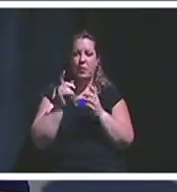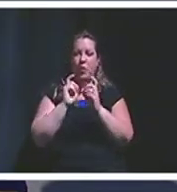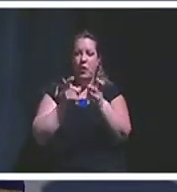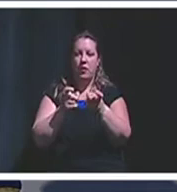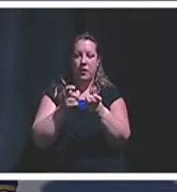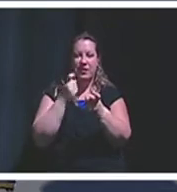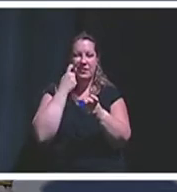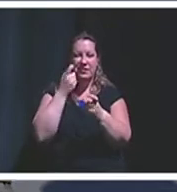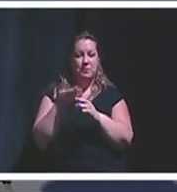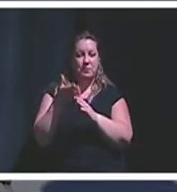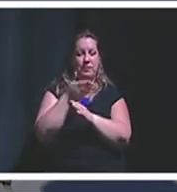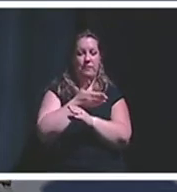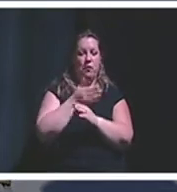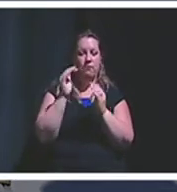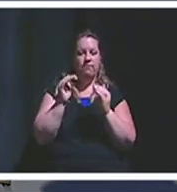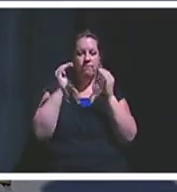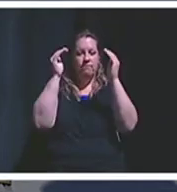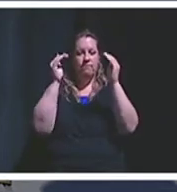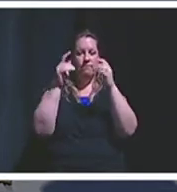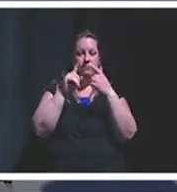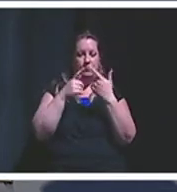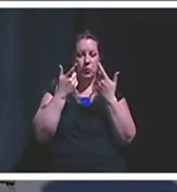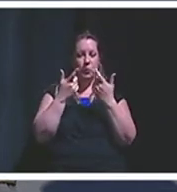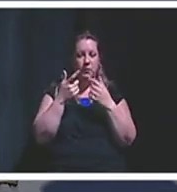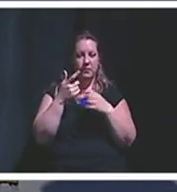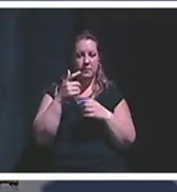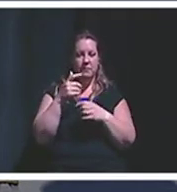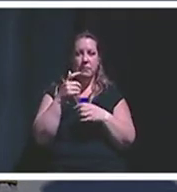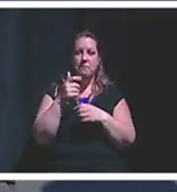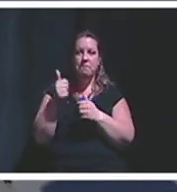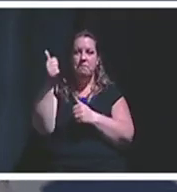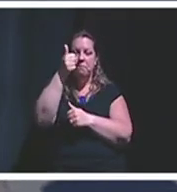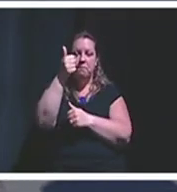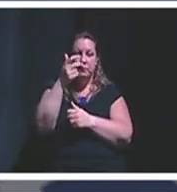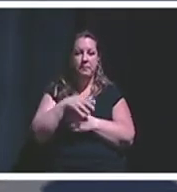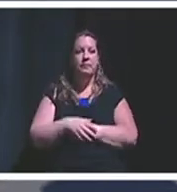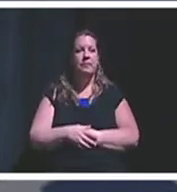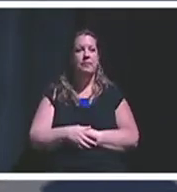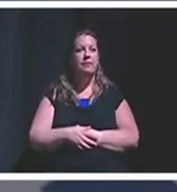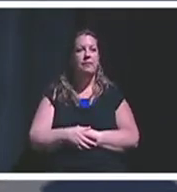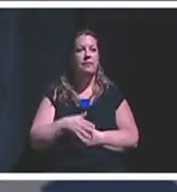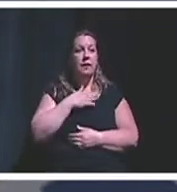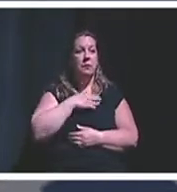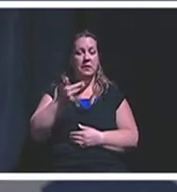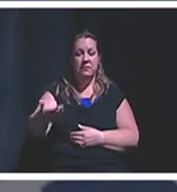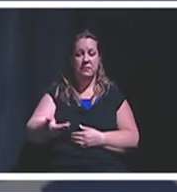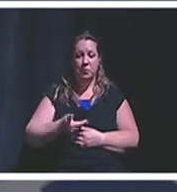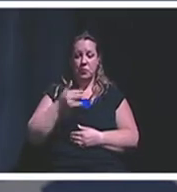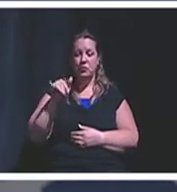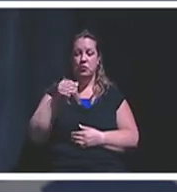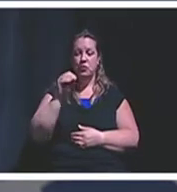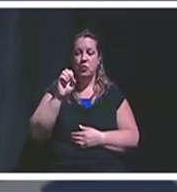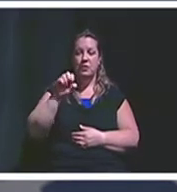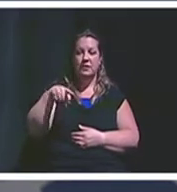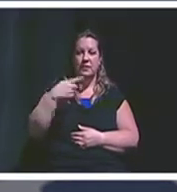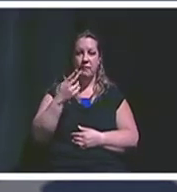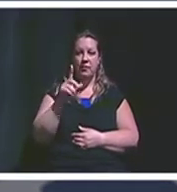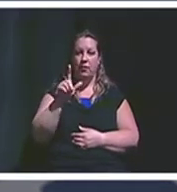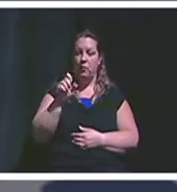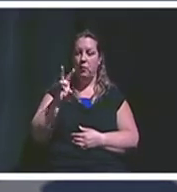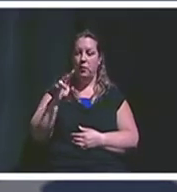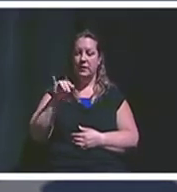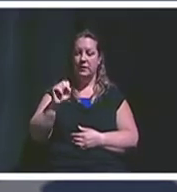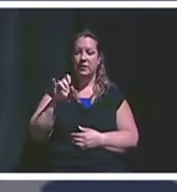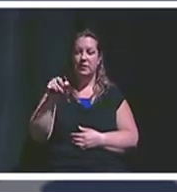prior to his elevation to the bench. Please welcome the Honorable Joseph Lewis,